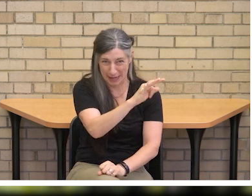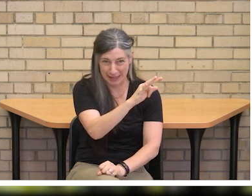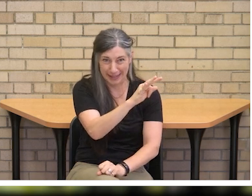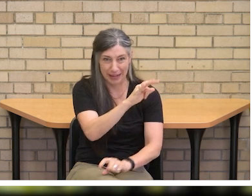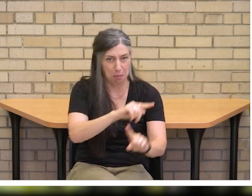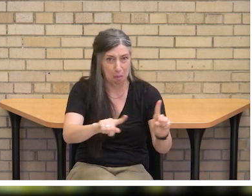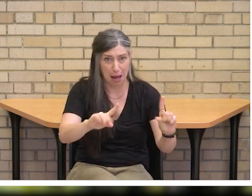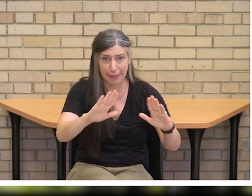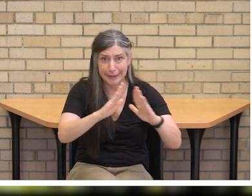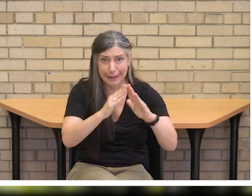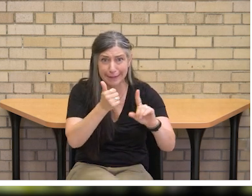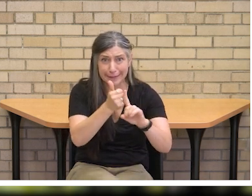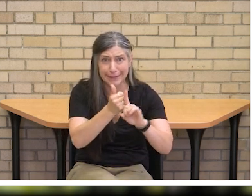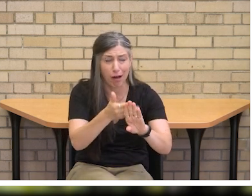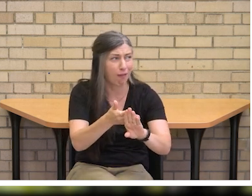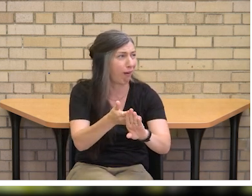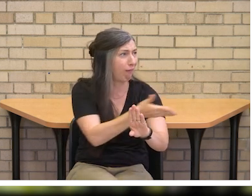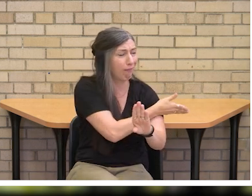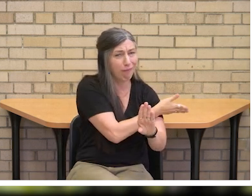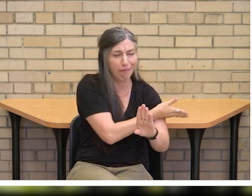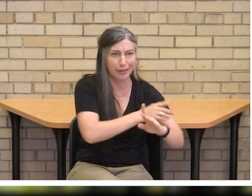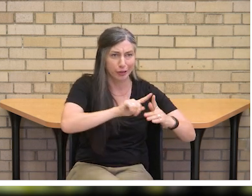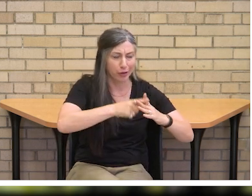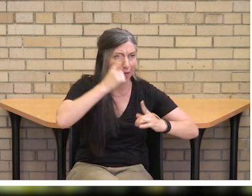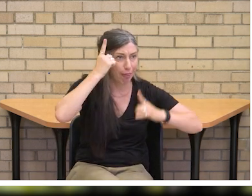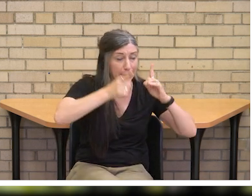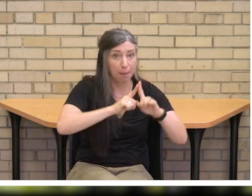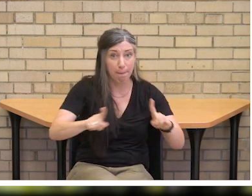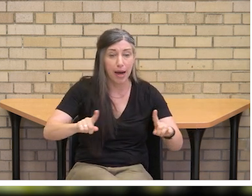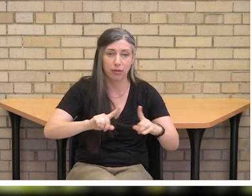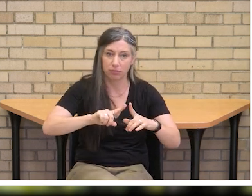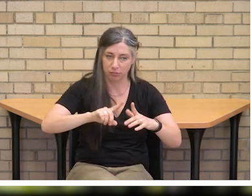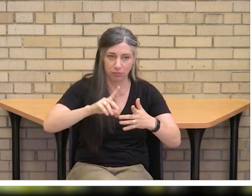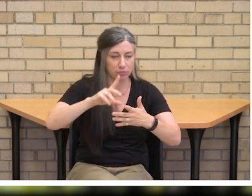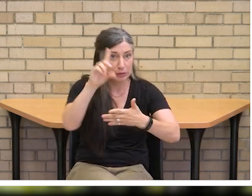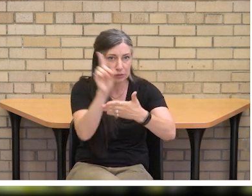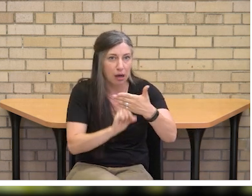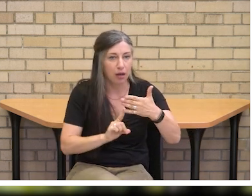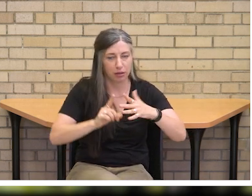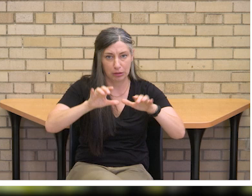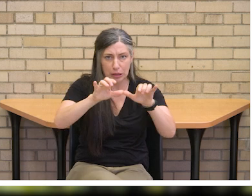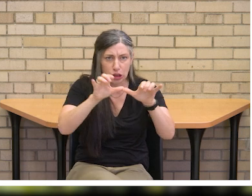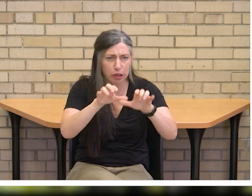that. But the actual design and engineering project started then.